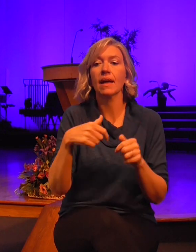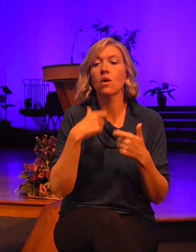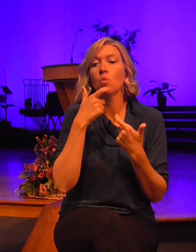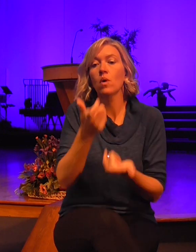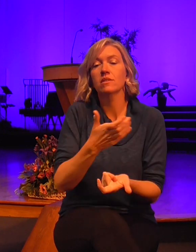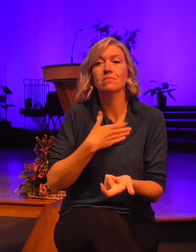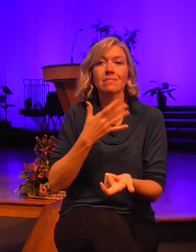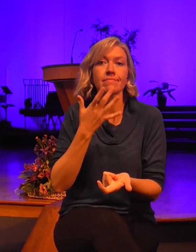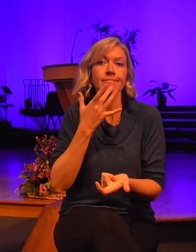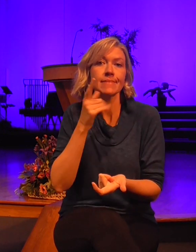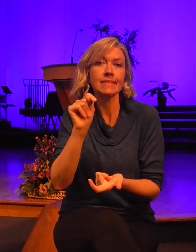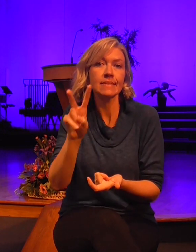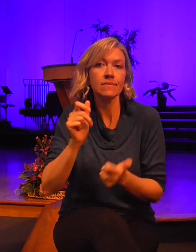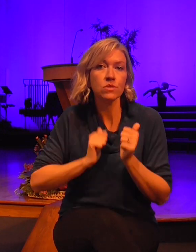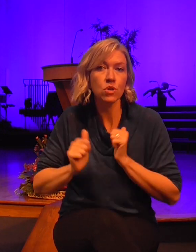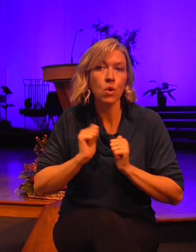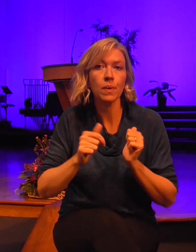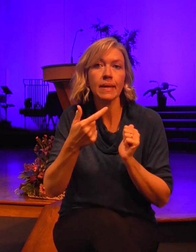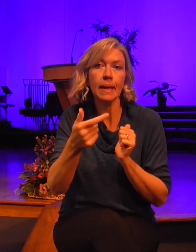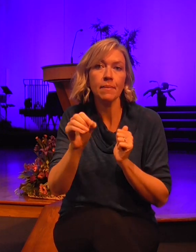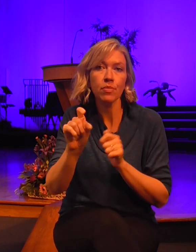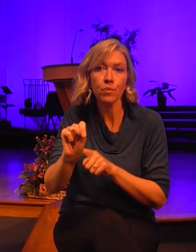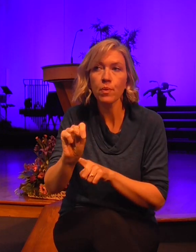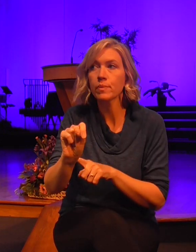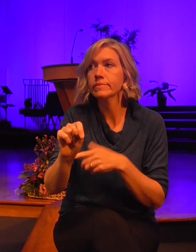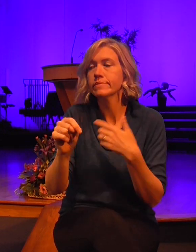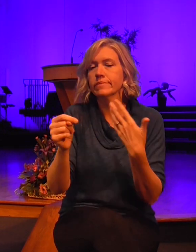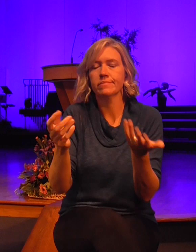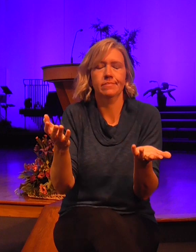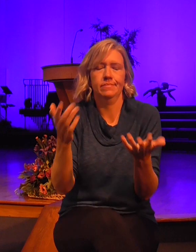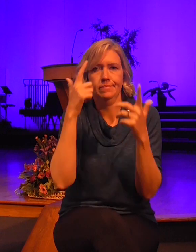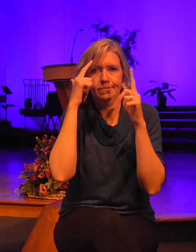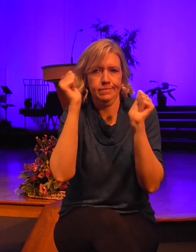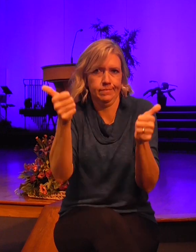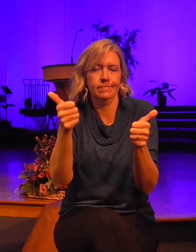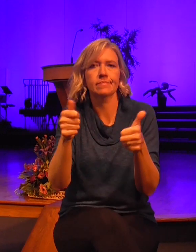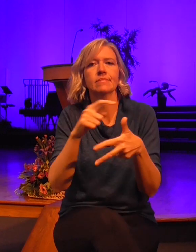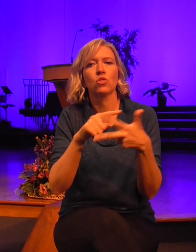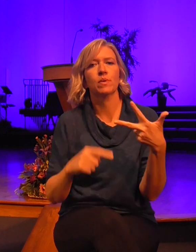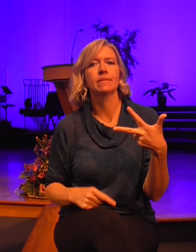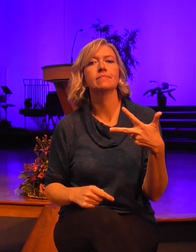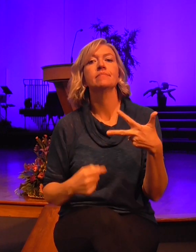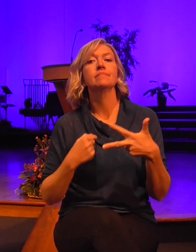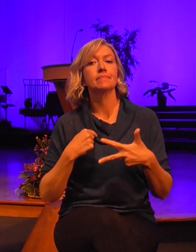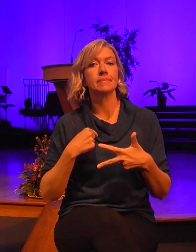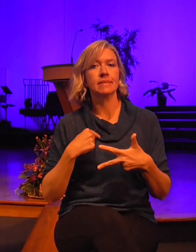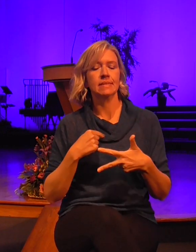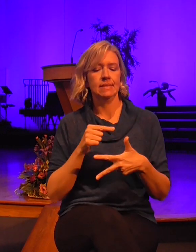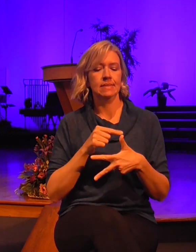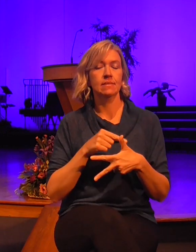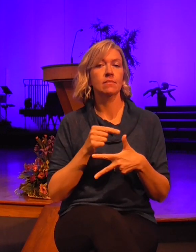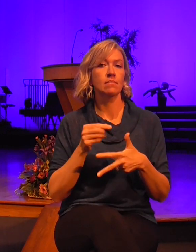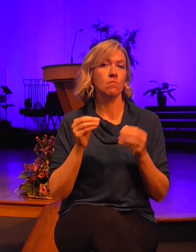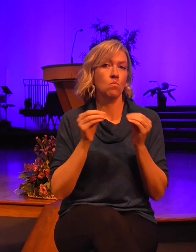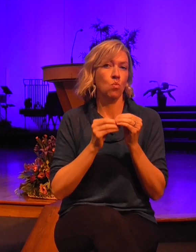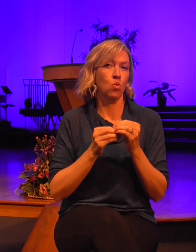What are your 3 big yeses this week? I want to say yes to more rest.